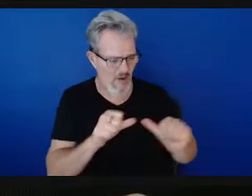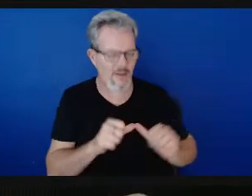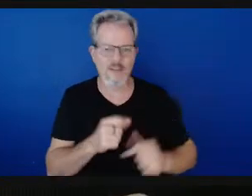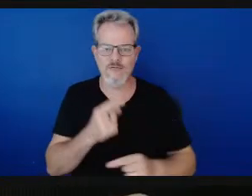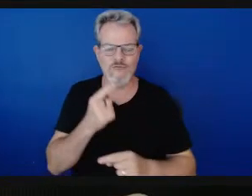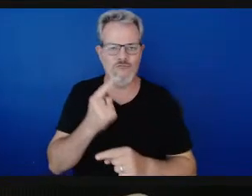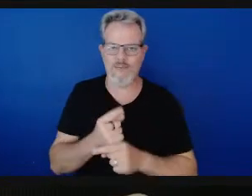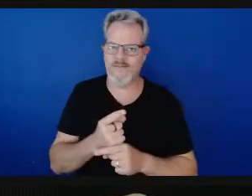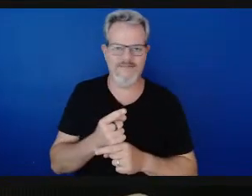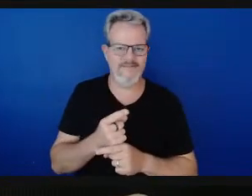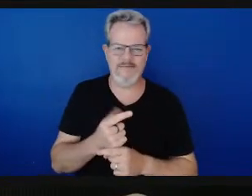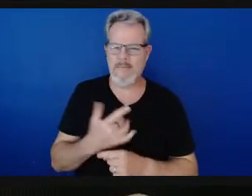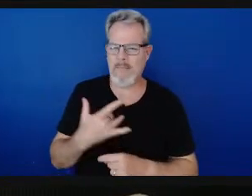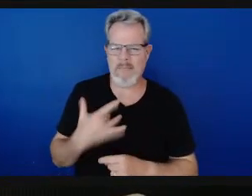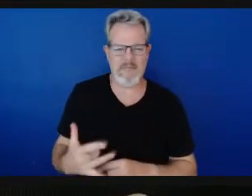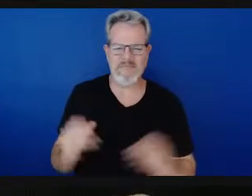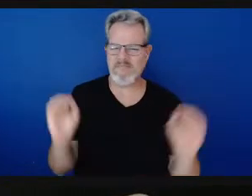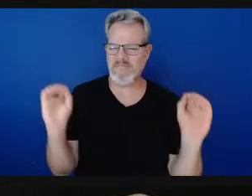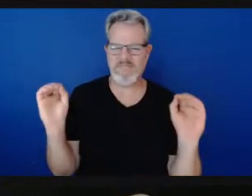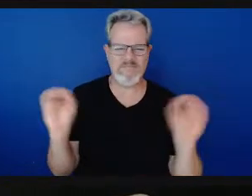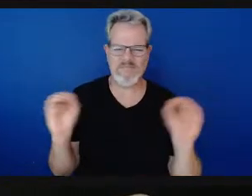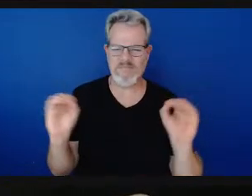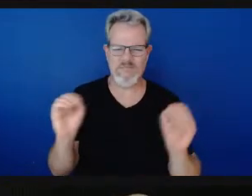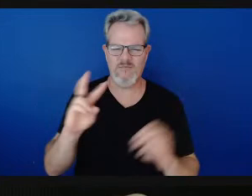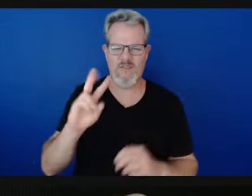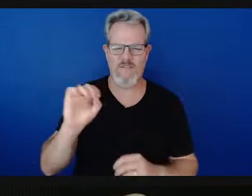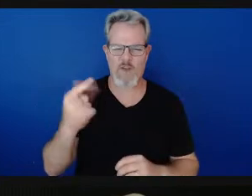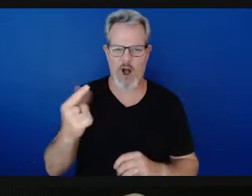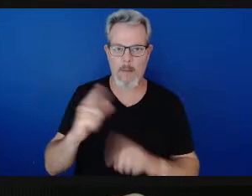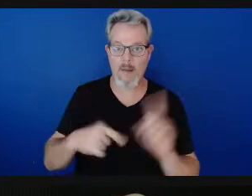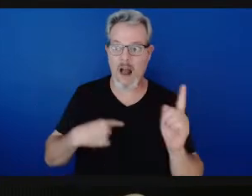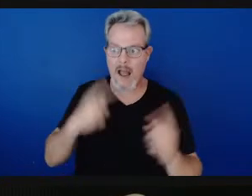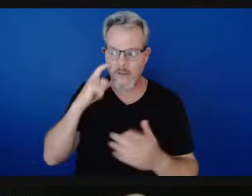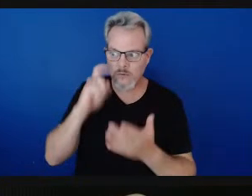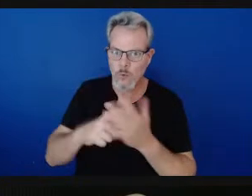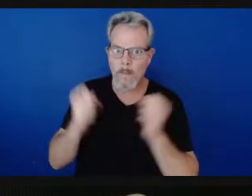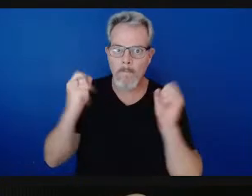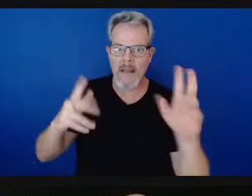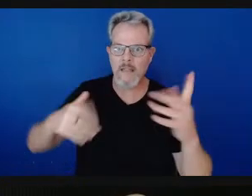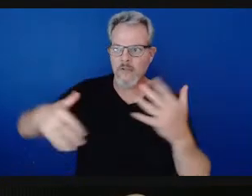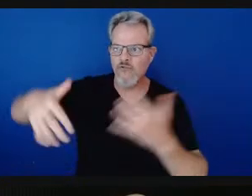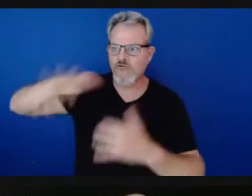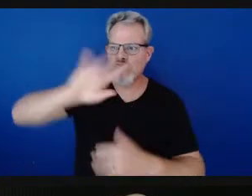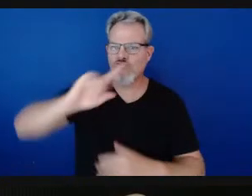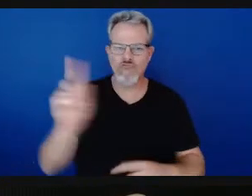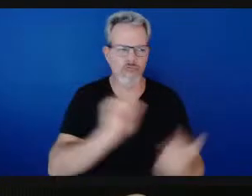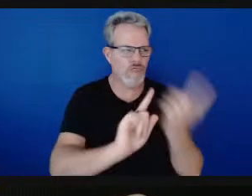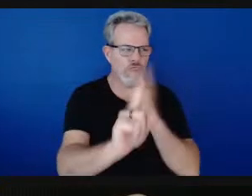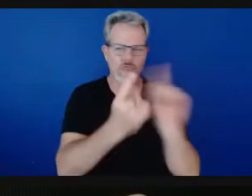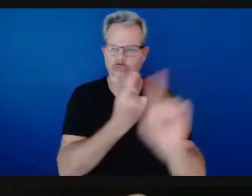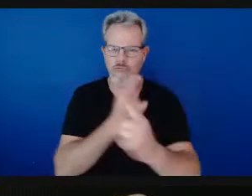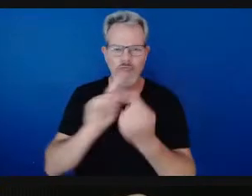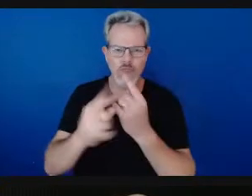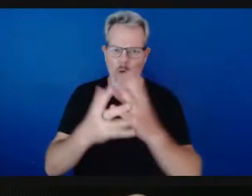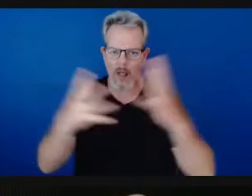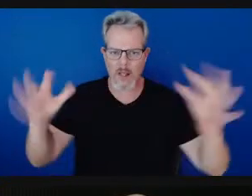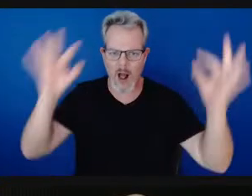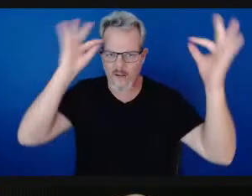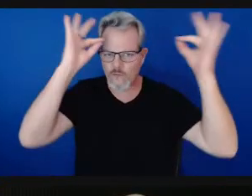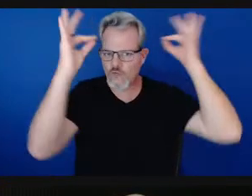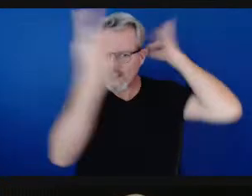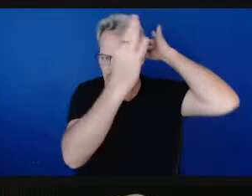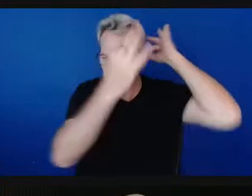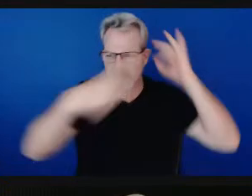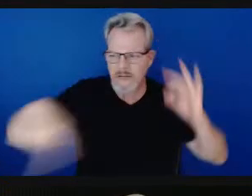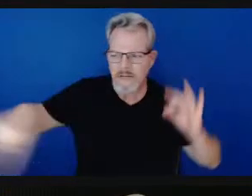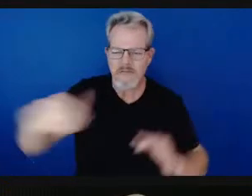there are rangers roaming just about everywhere that I saw. One good thing about the lava viewing area being somewhat contained on one side of the crater